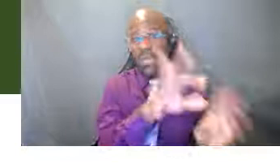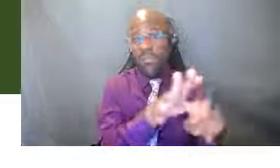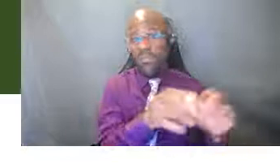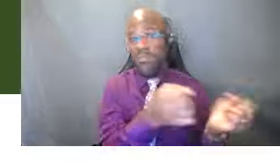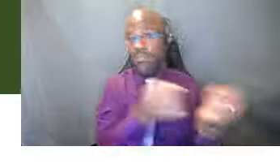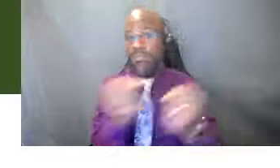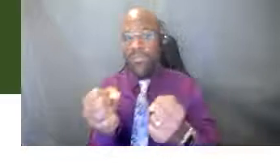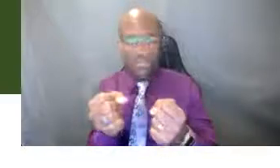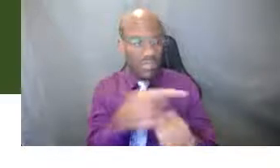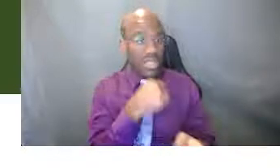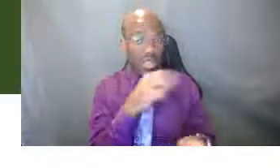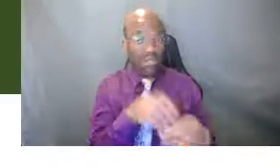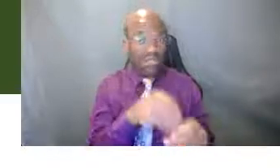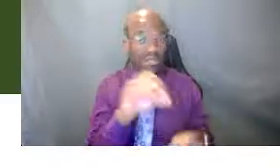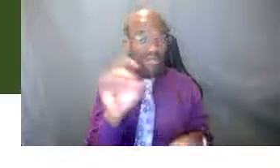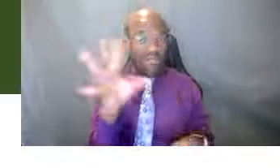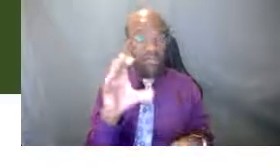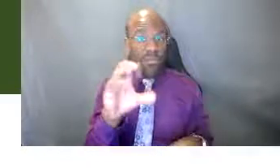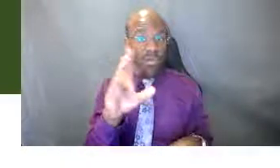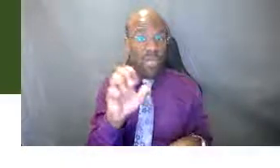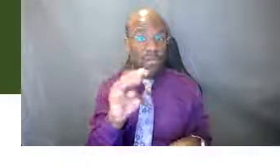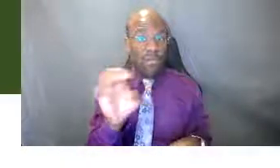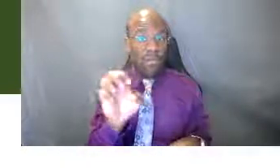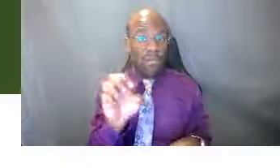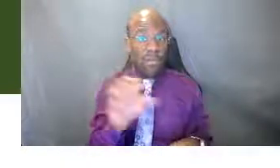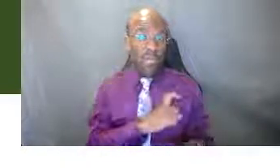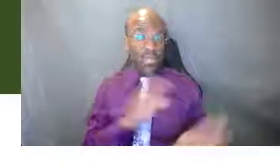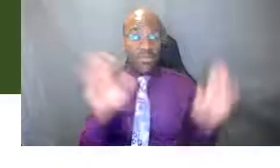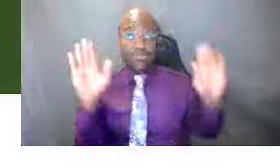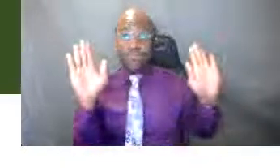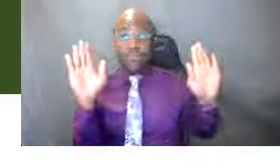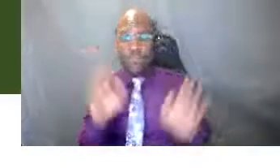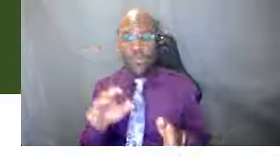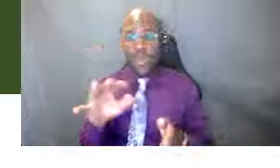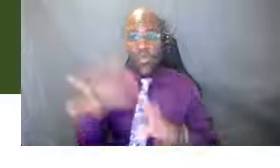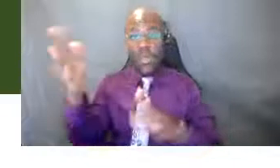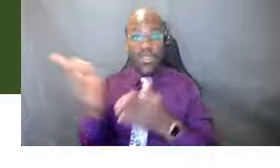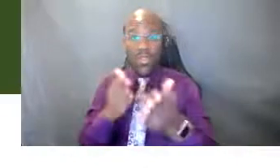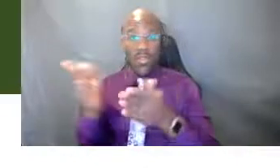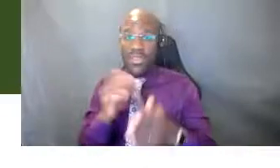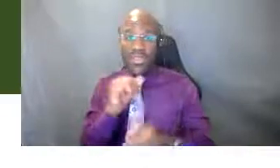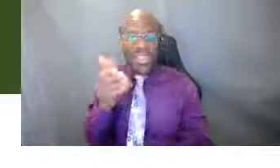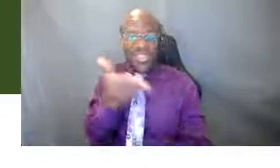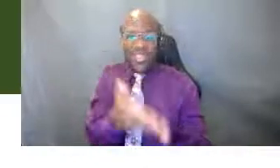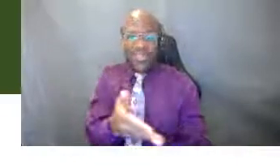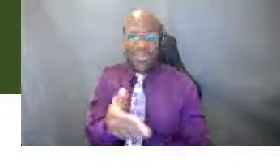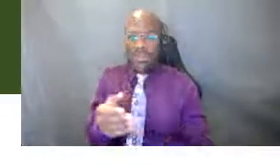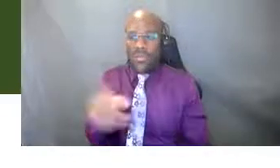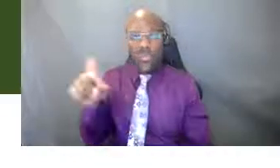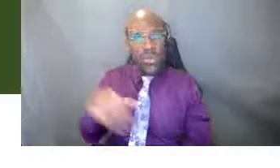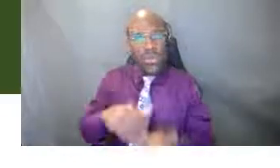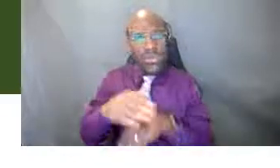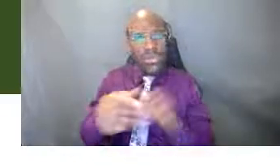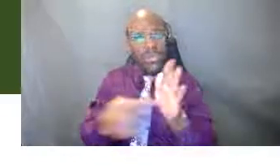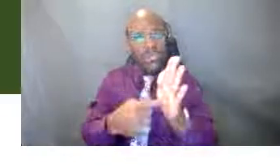crime. And crisis service was not on the scene to assist in getting him from the home to